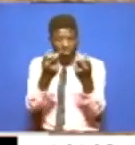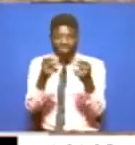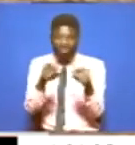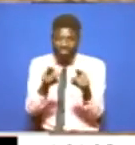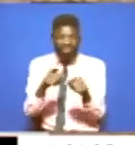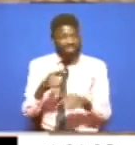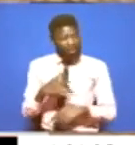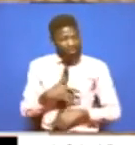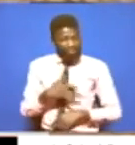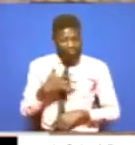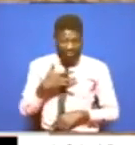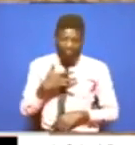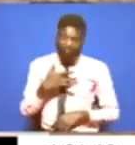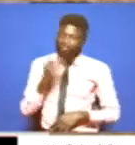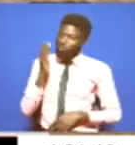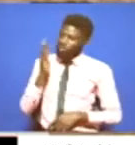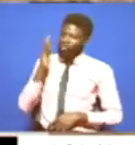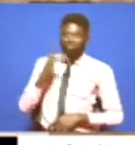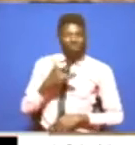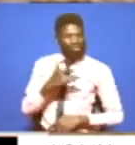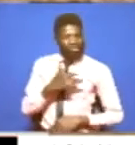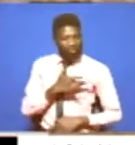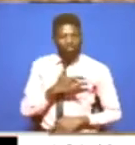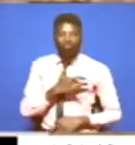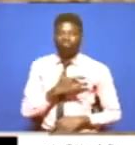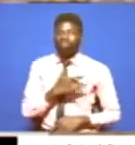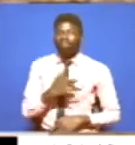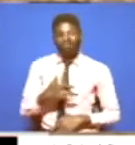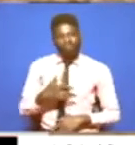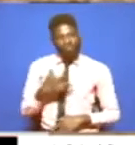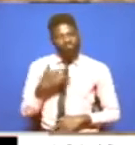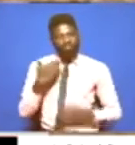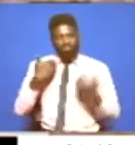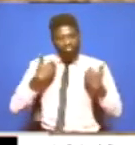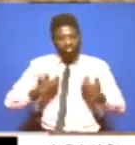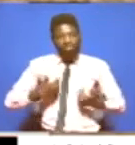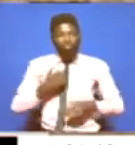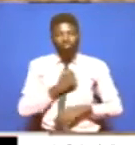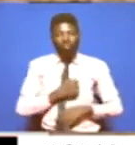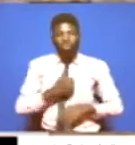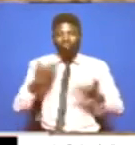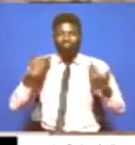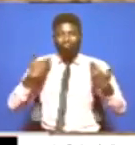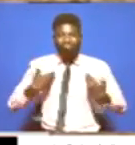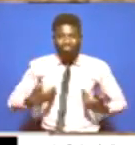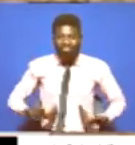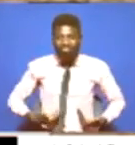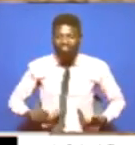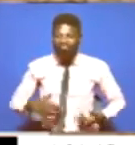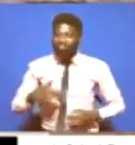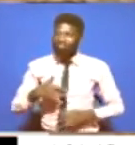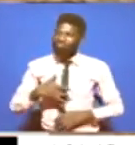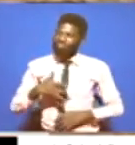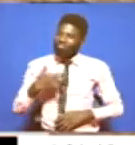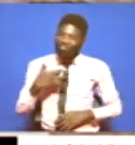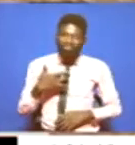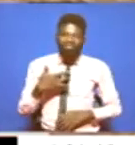Mungu waione wanihurumie waone venye niko kwa tumbo yangu iko na